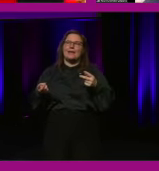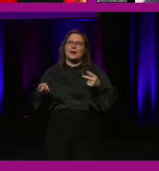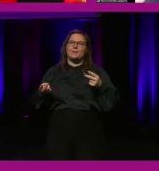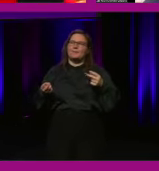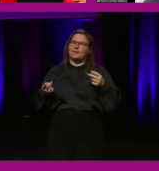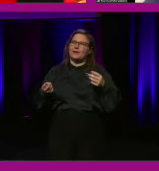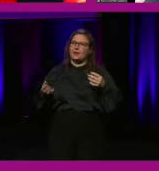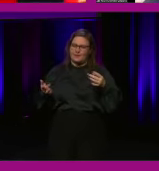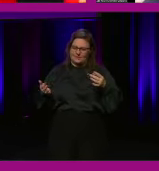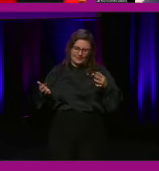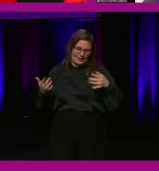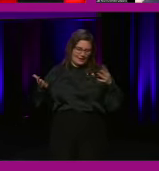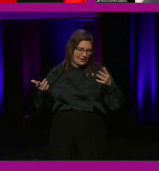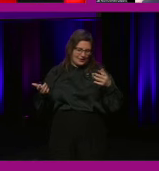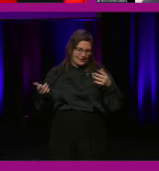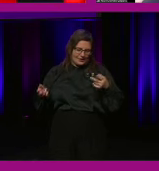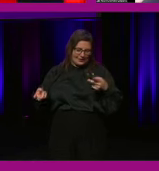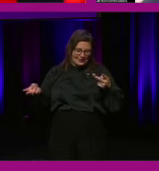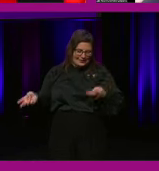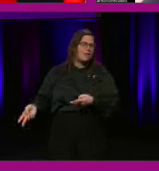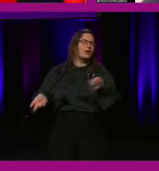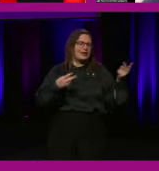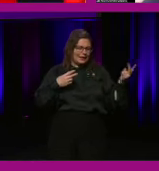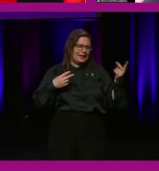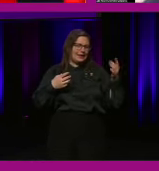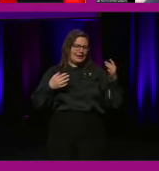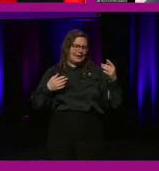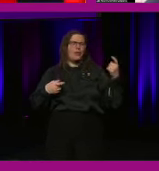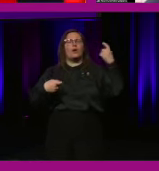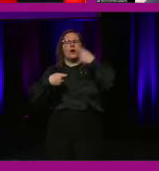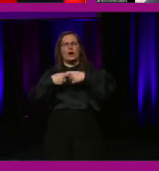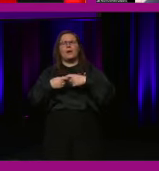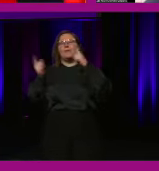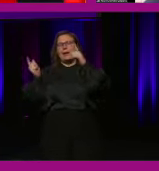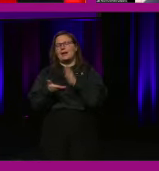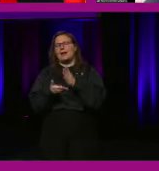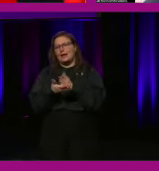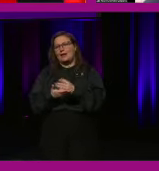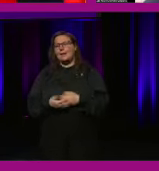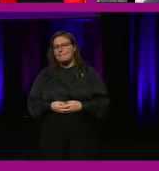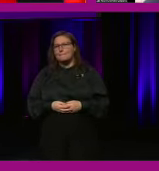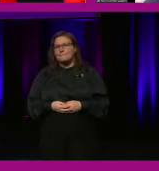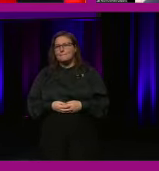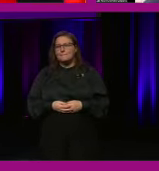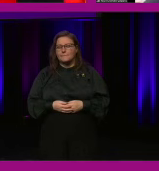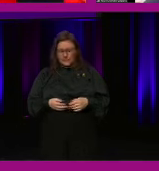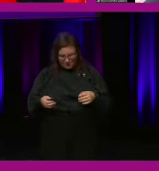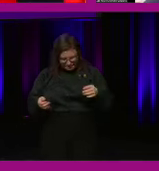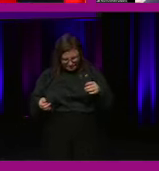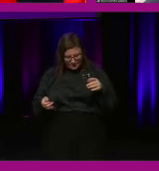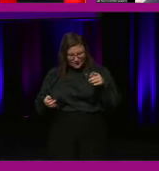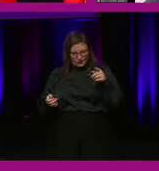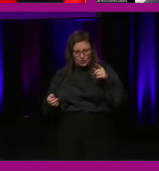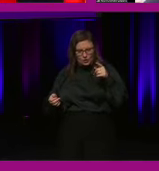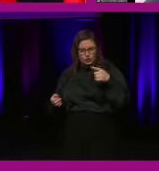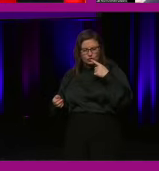and the relation with human rights here. And you mentioned this